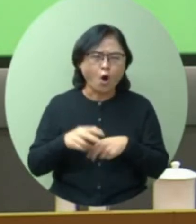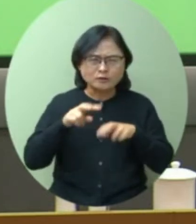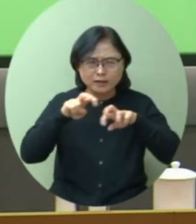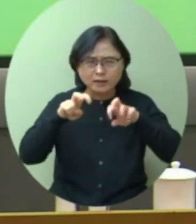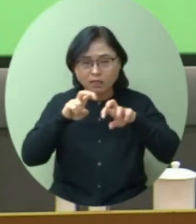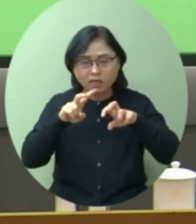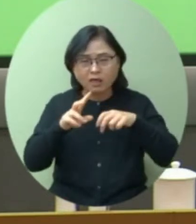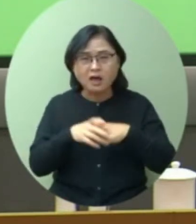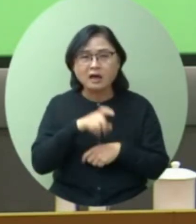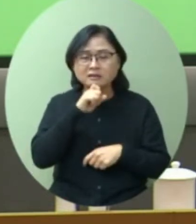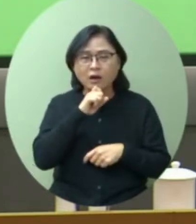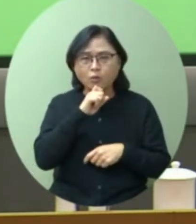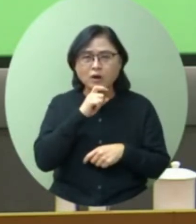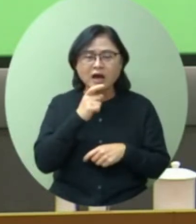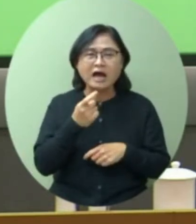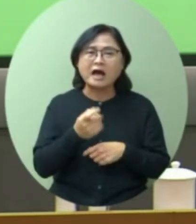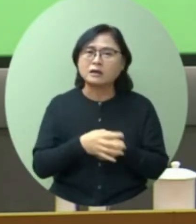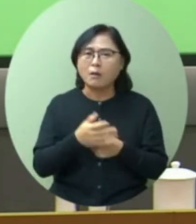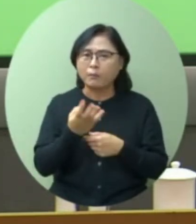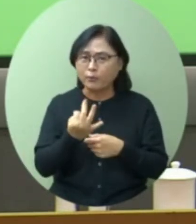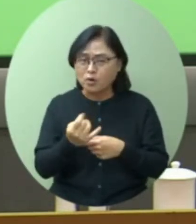of SDUs vary.